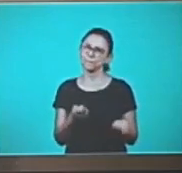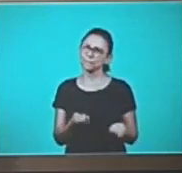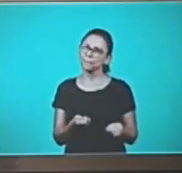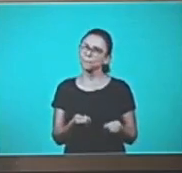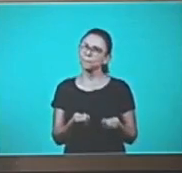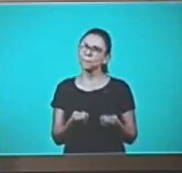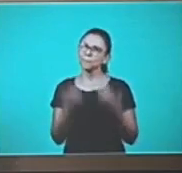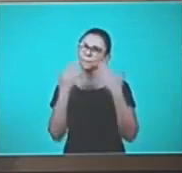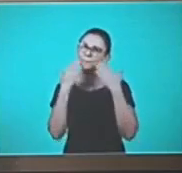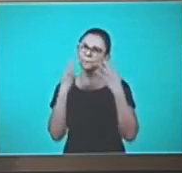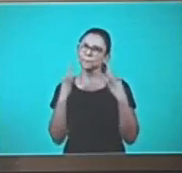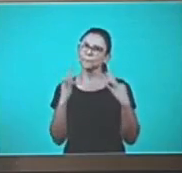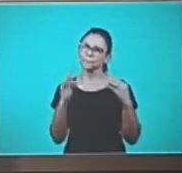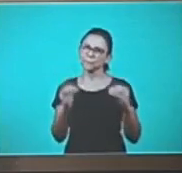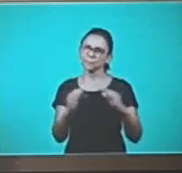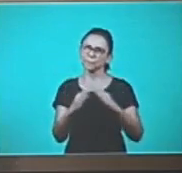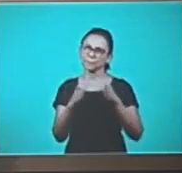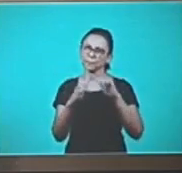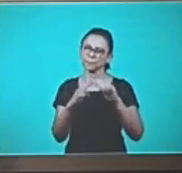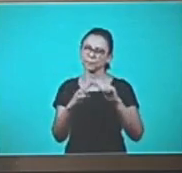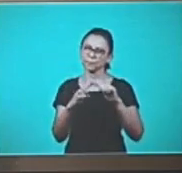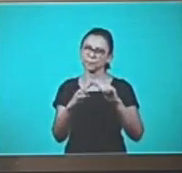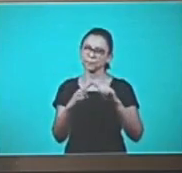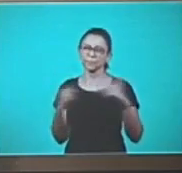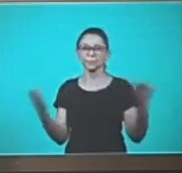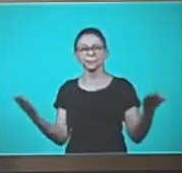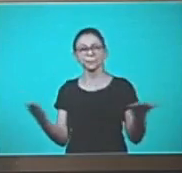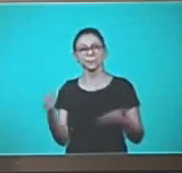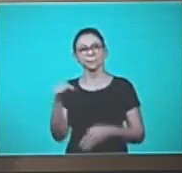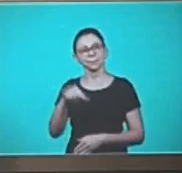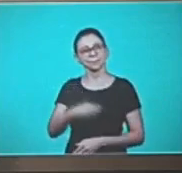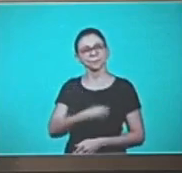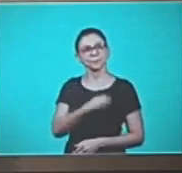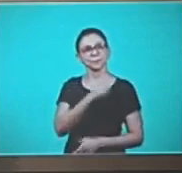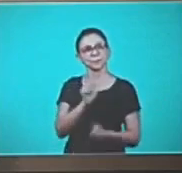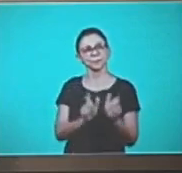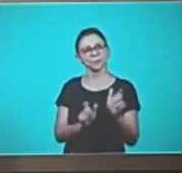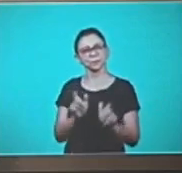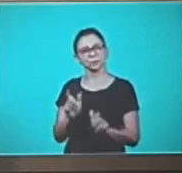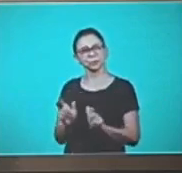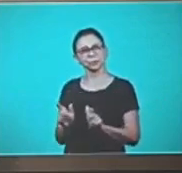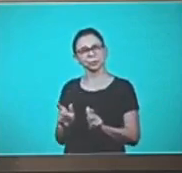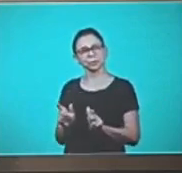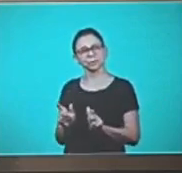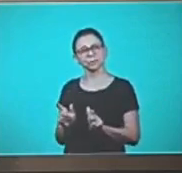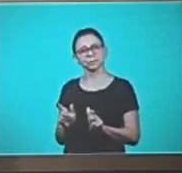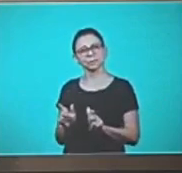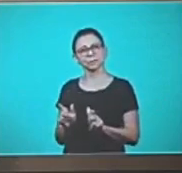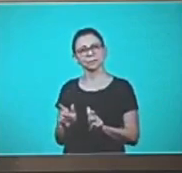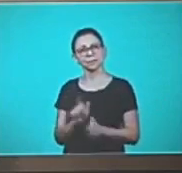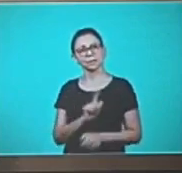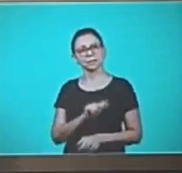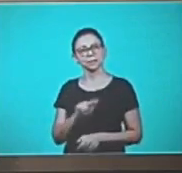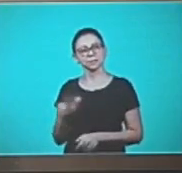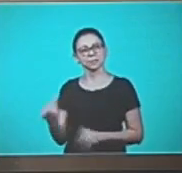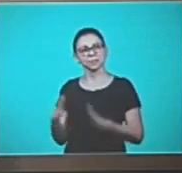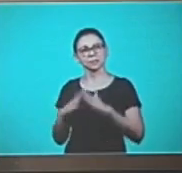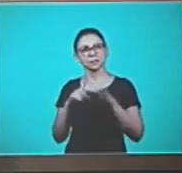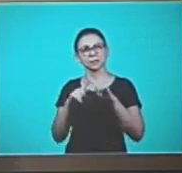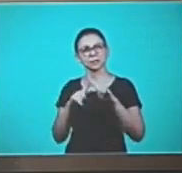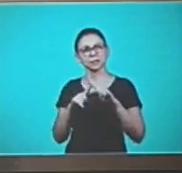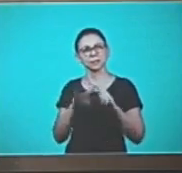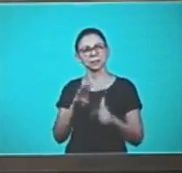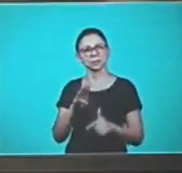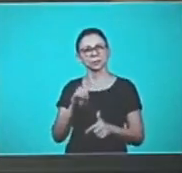time, transmitting to all our churches. And today, here are with us are our brethren